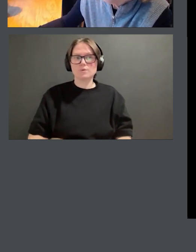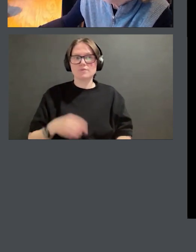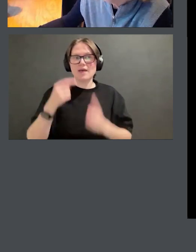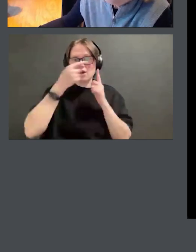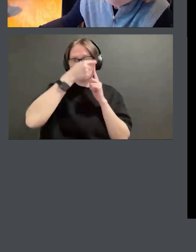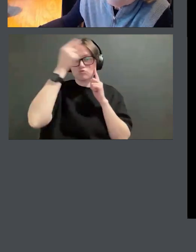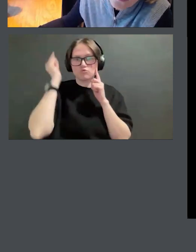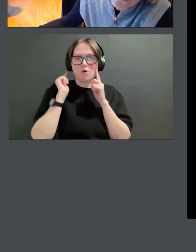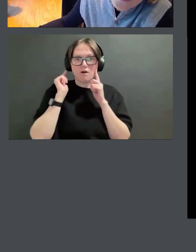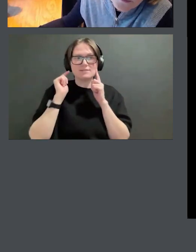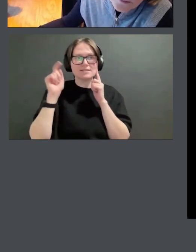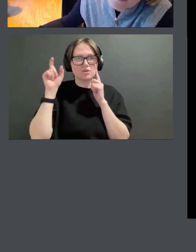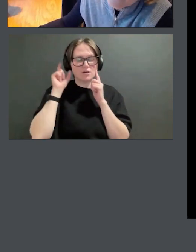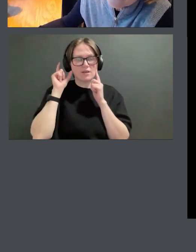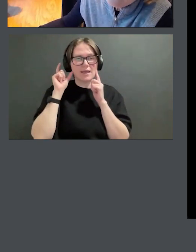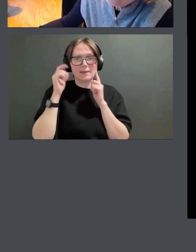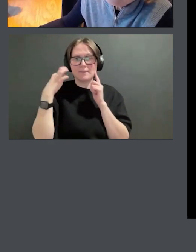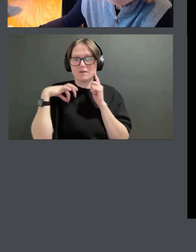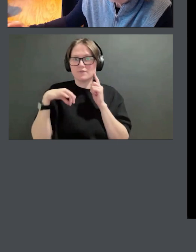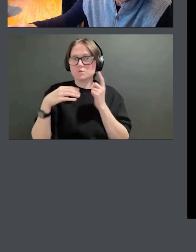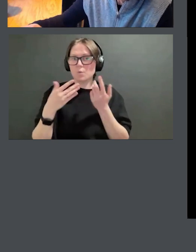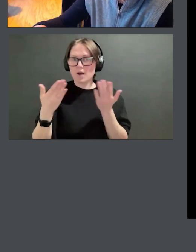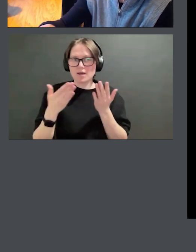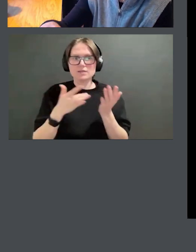aid are typically